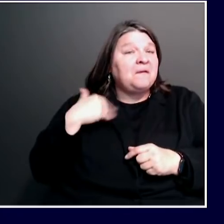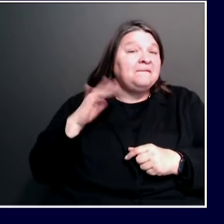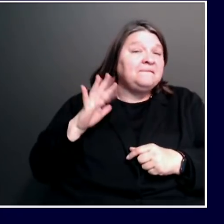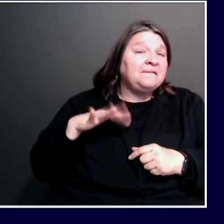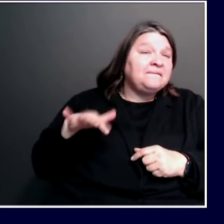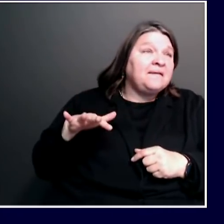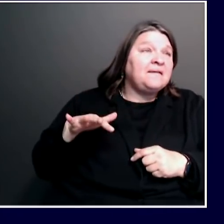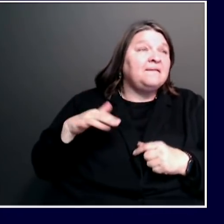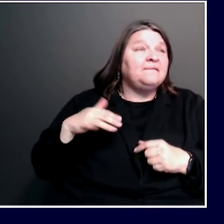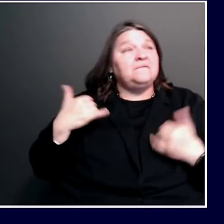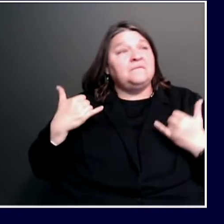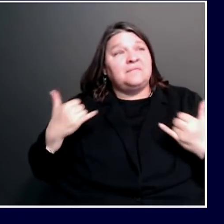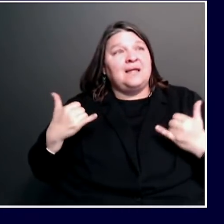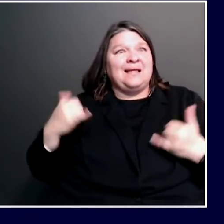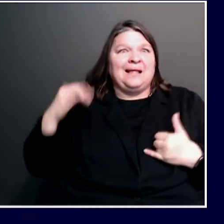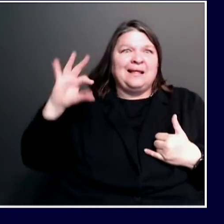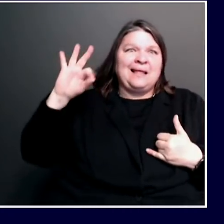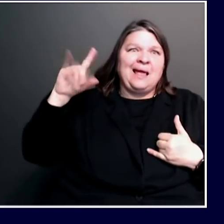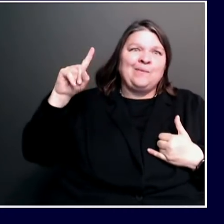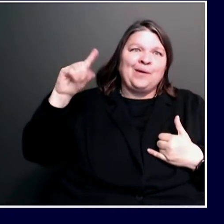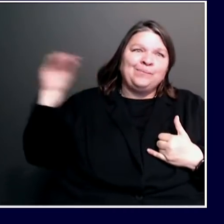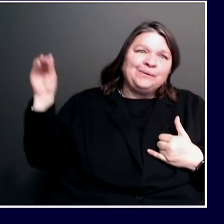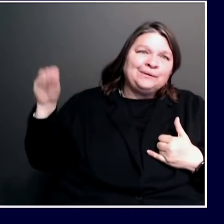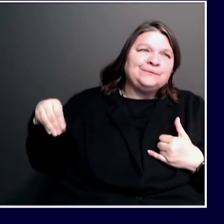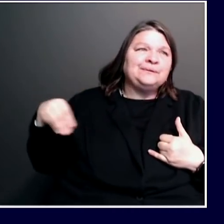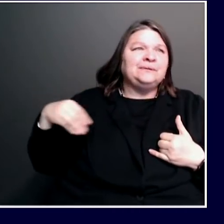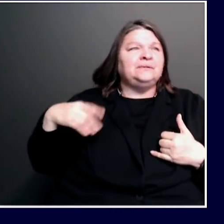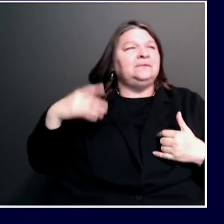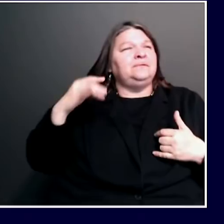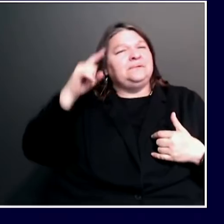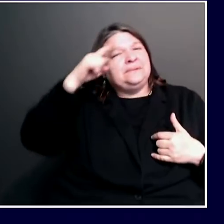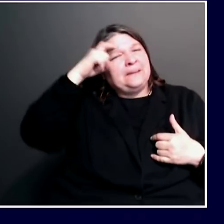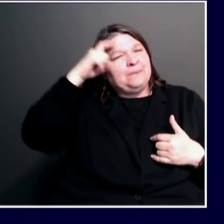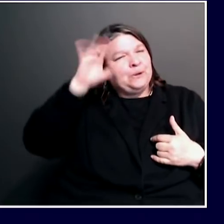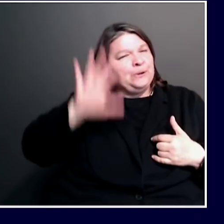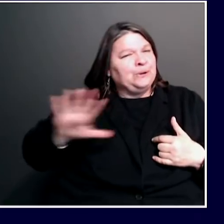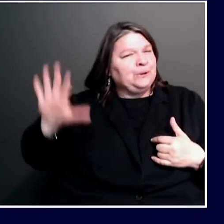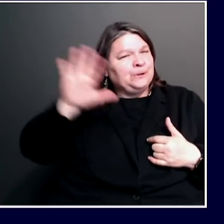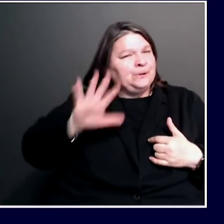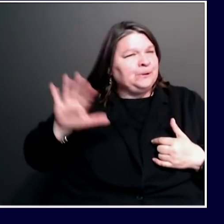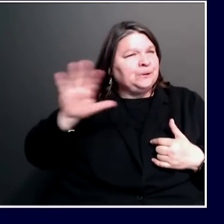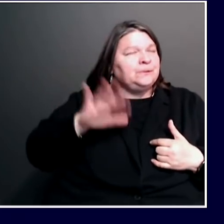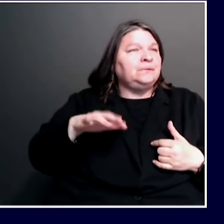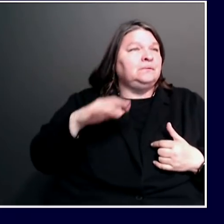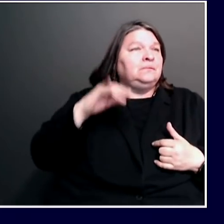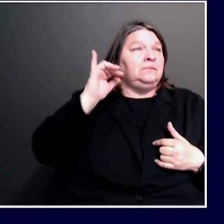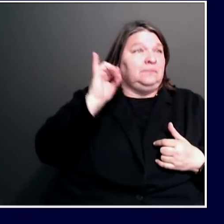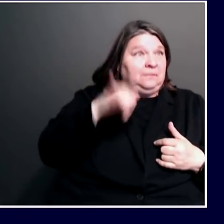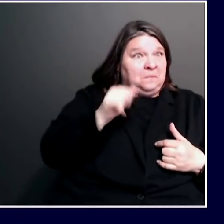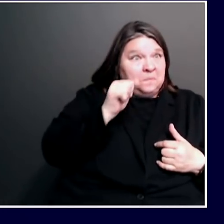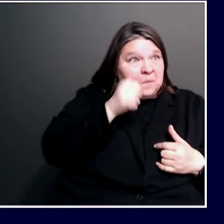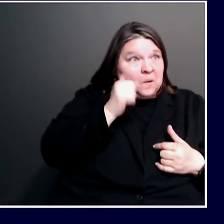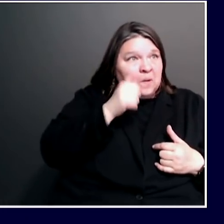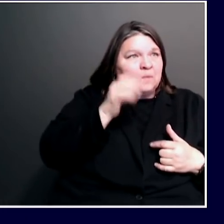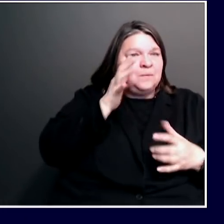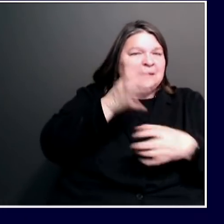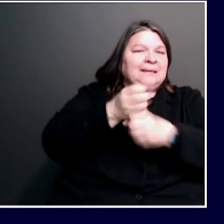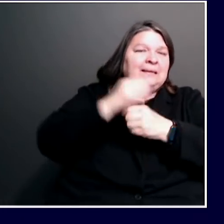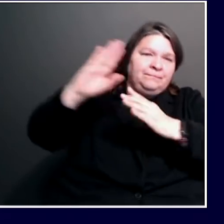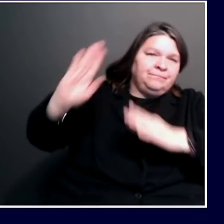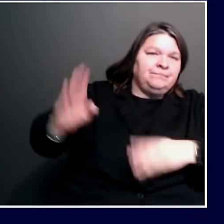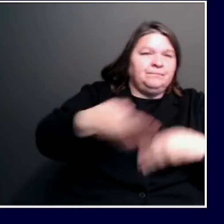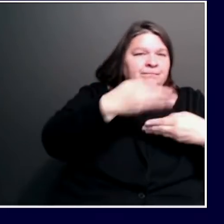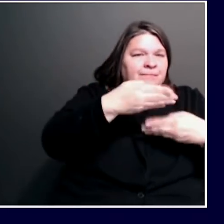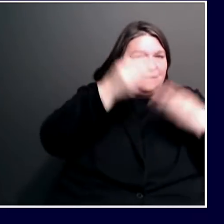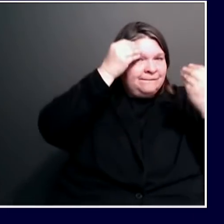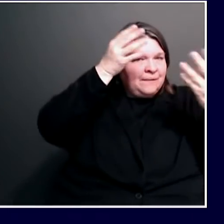as 91% earlier in the summer. We'll have new data on that front tomorrow. Understood. I obviously wanted